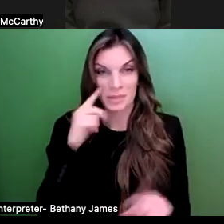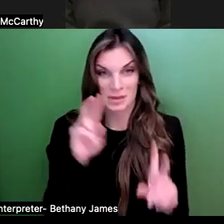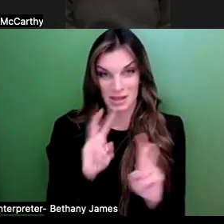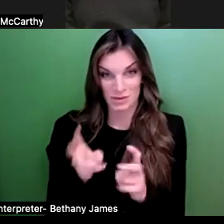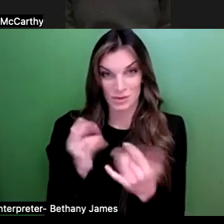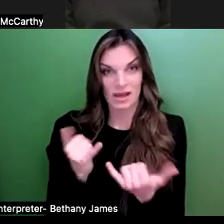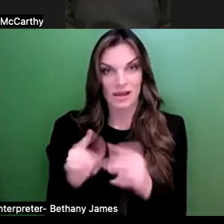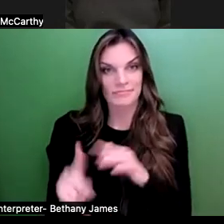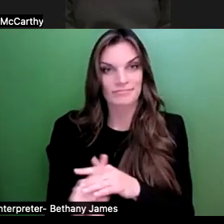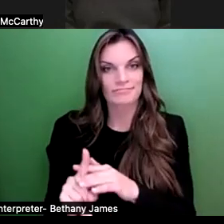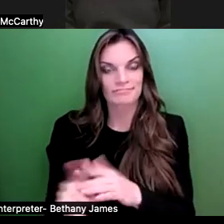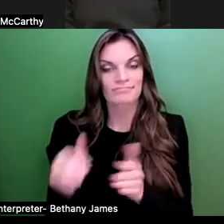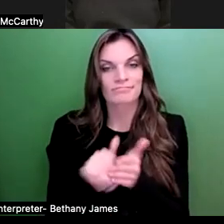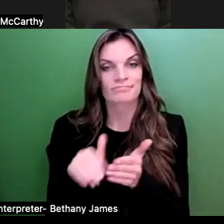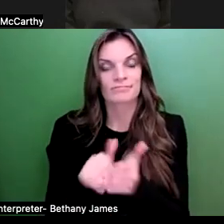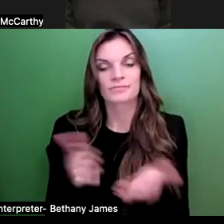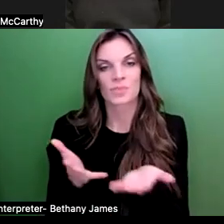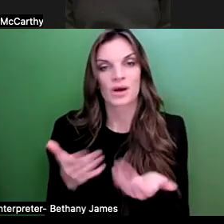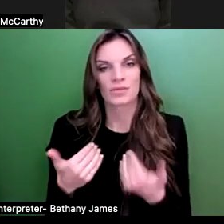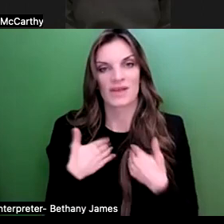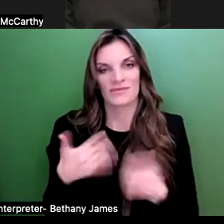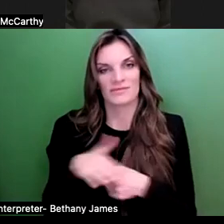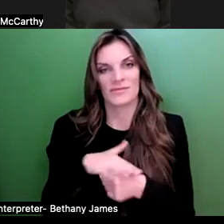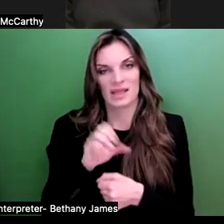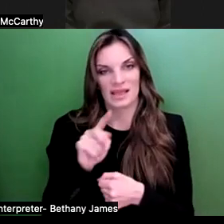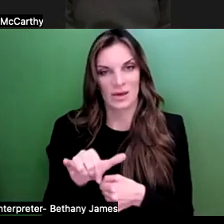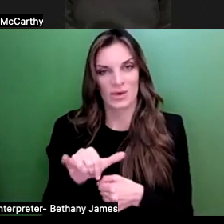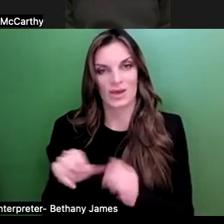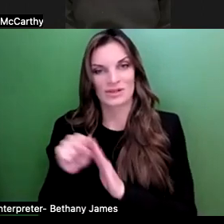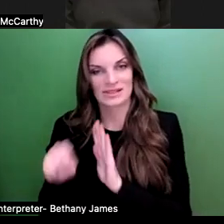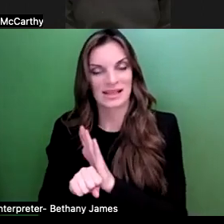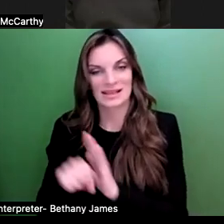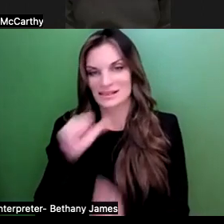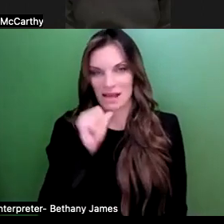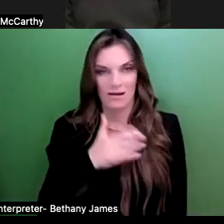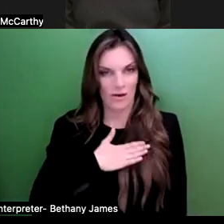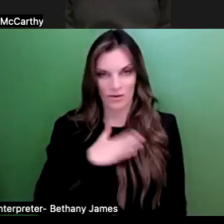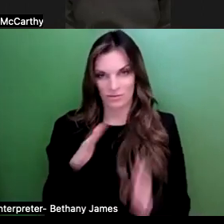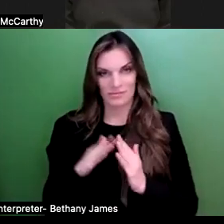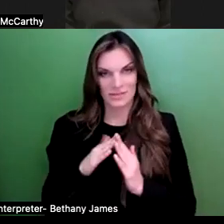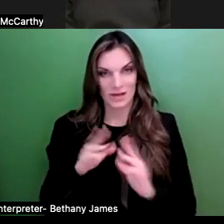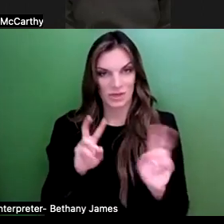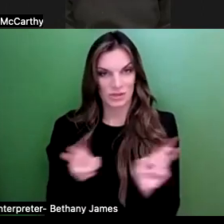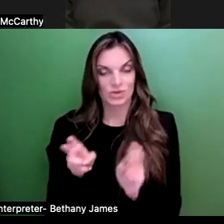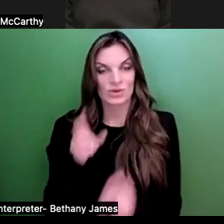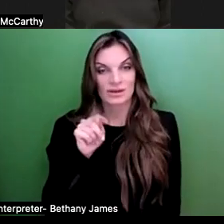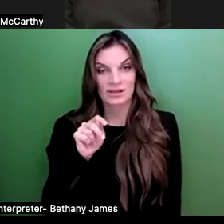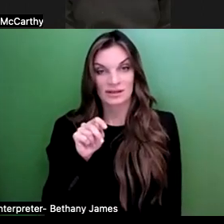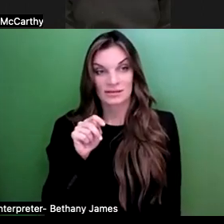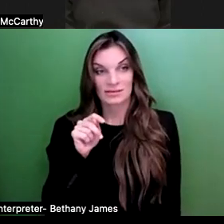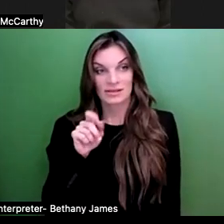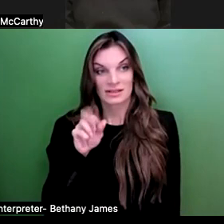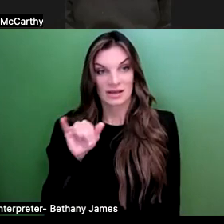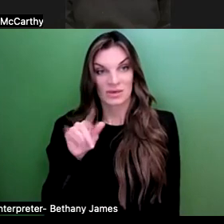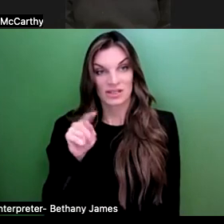have is a county or a state issue. It's not a Tarrytown issue. Tarrytown, as was noted earlier,